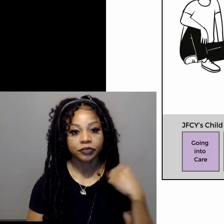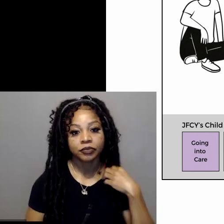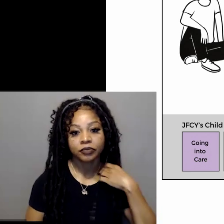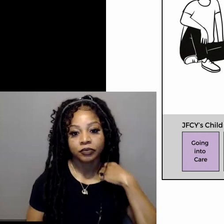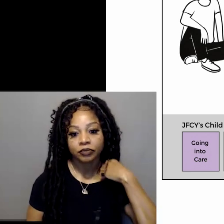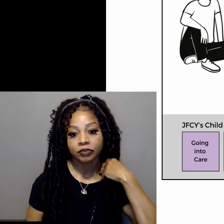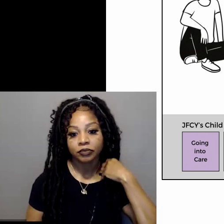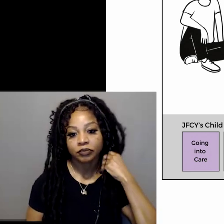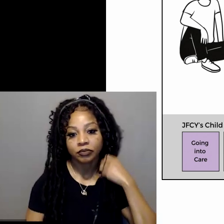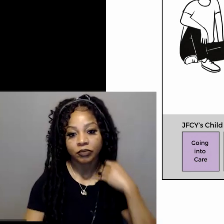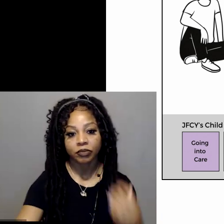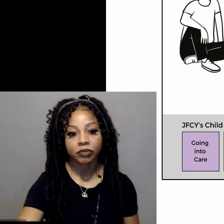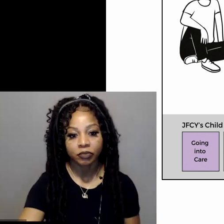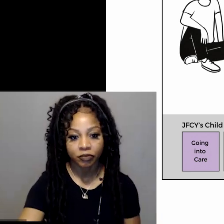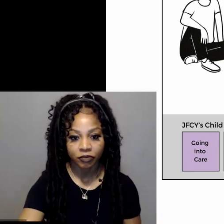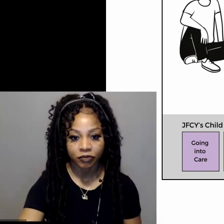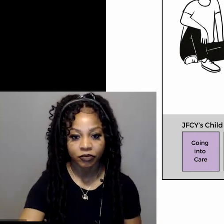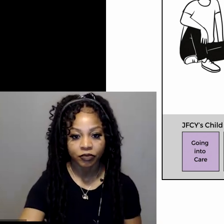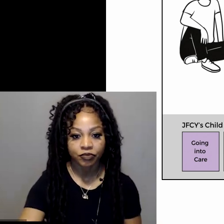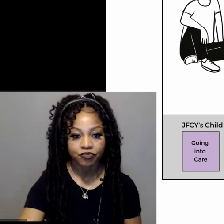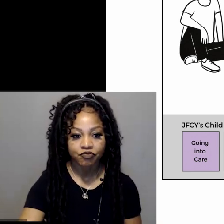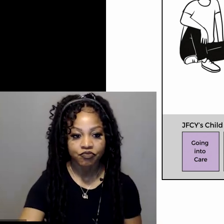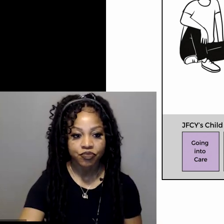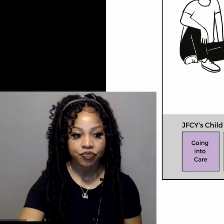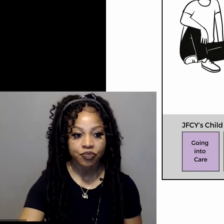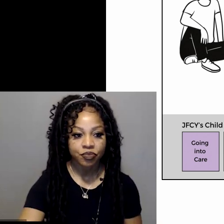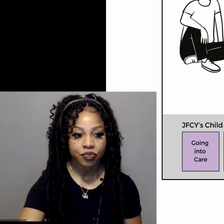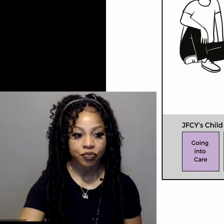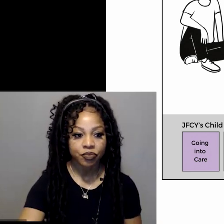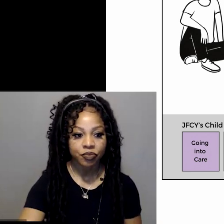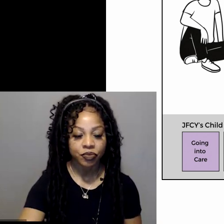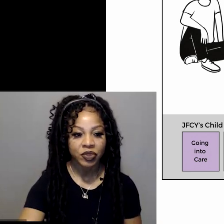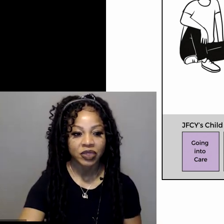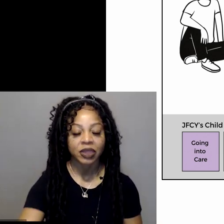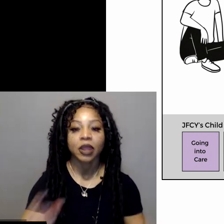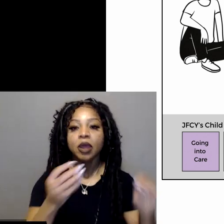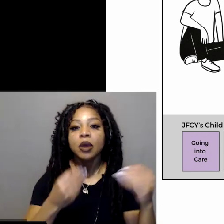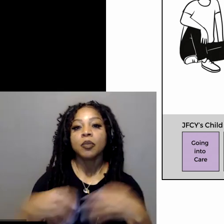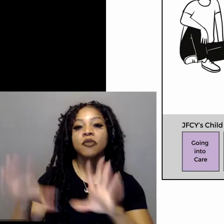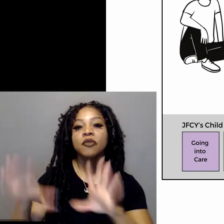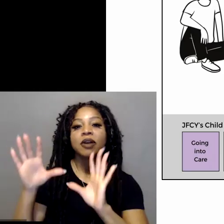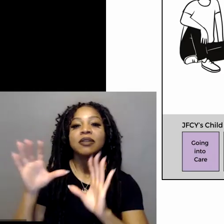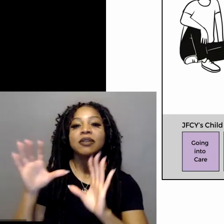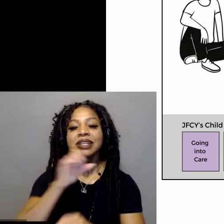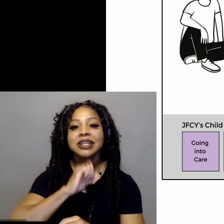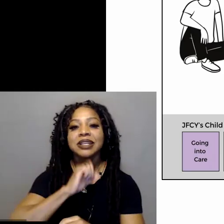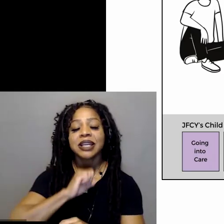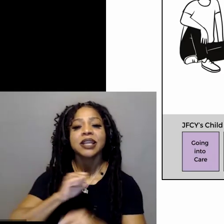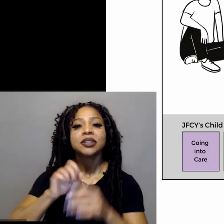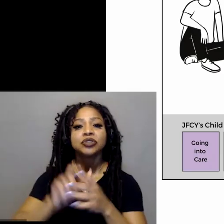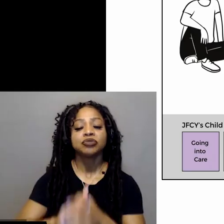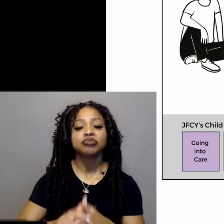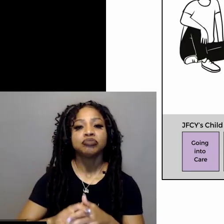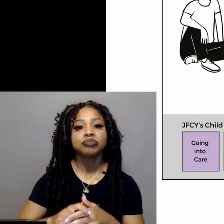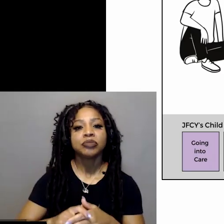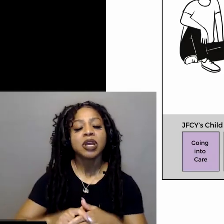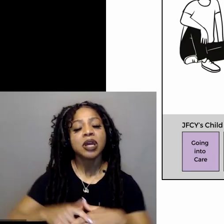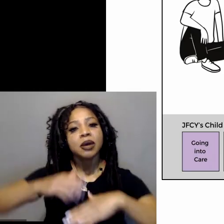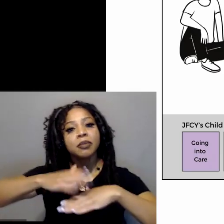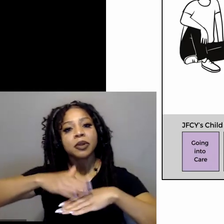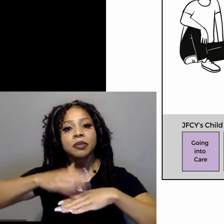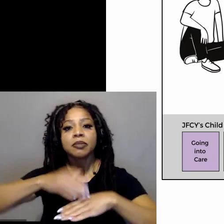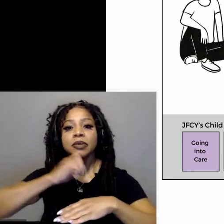Leaving home, that was also touched upon. I don't know if we talked about the age, though. At what age in Ontario can a young person withdraw from parental